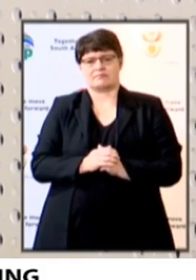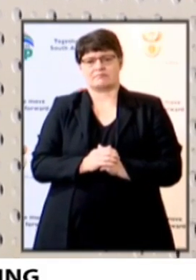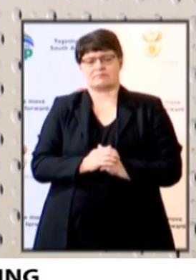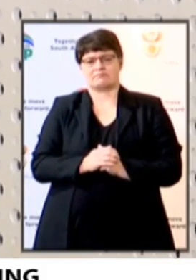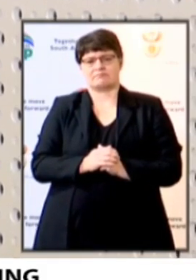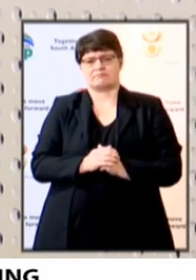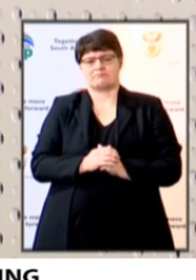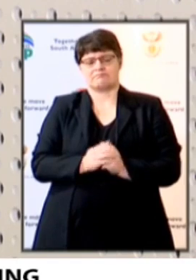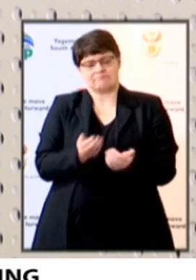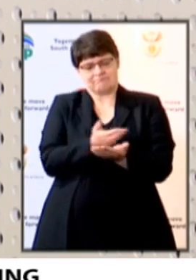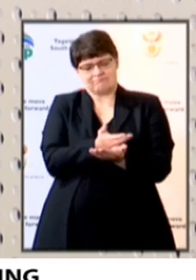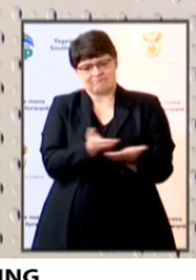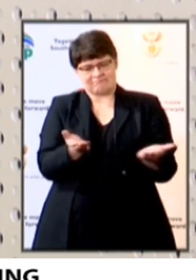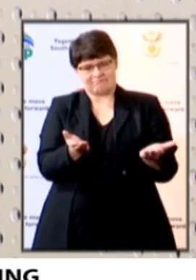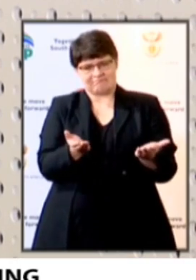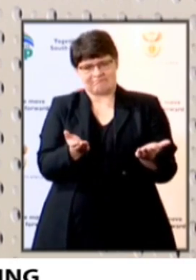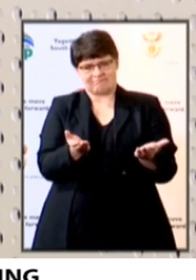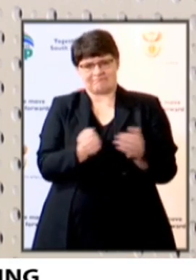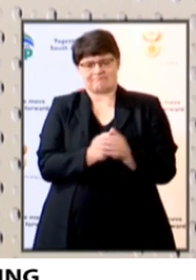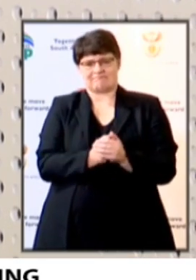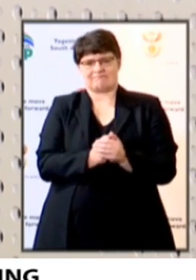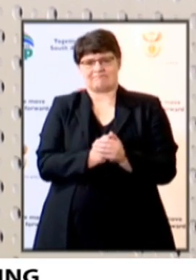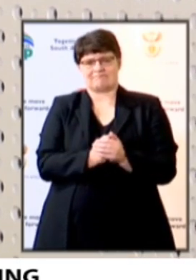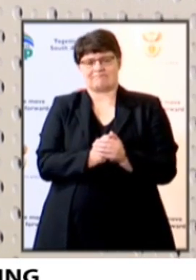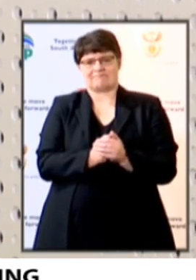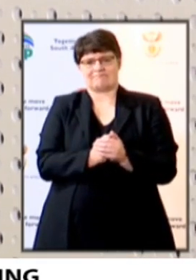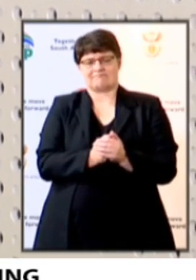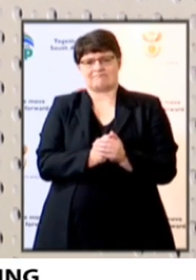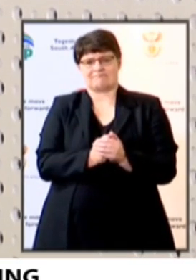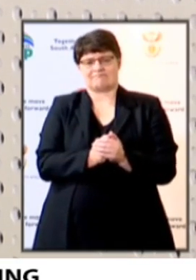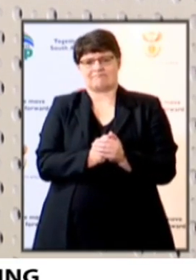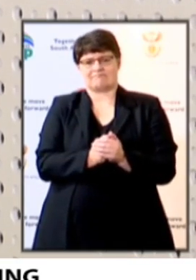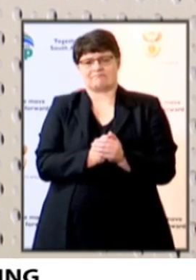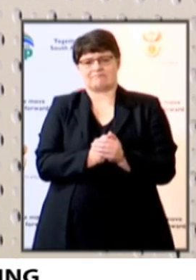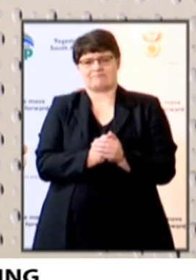Colleagues and members of the Fourth Estate,